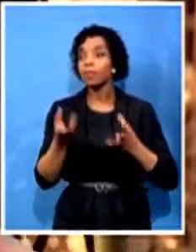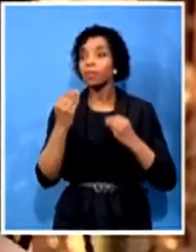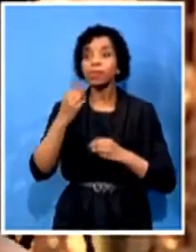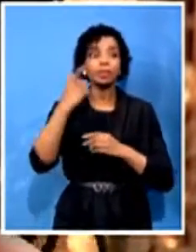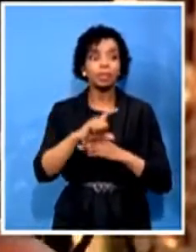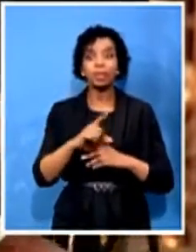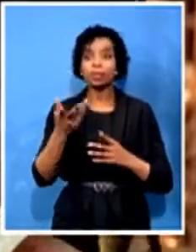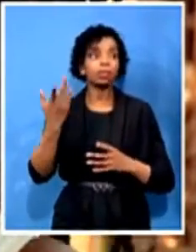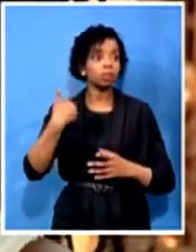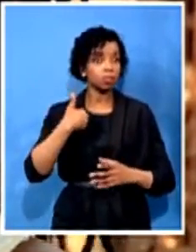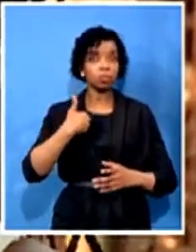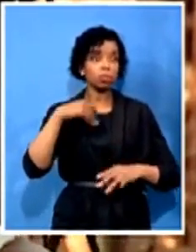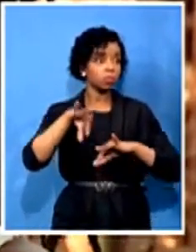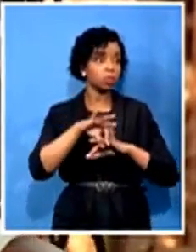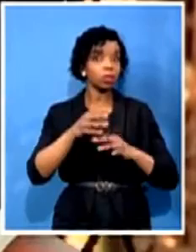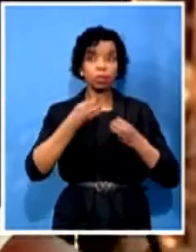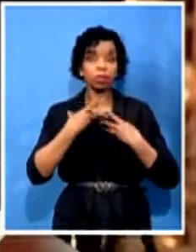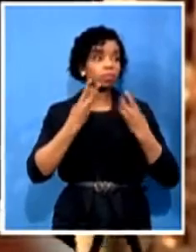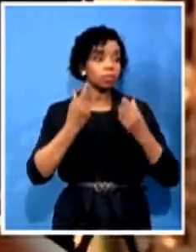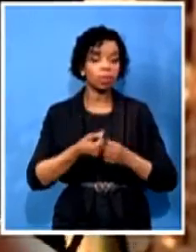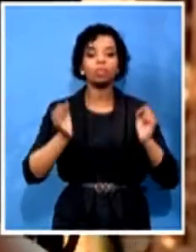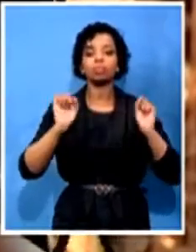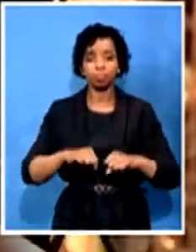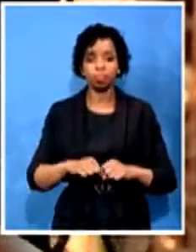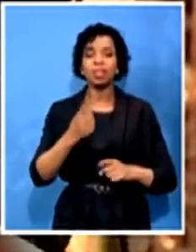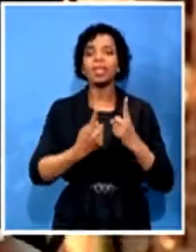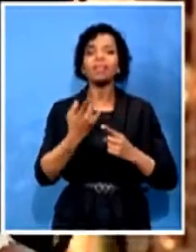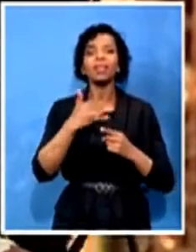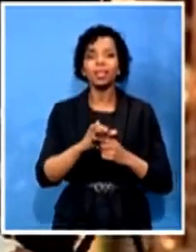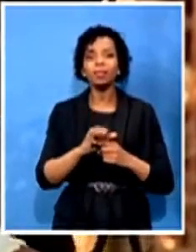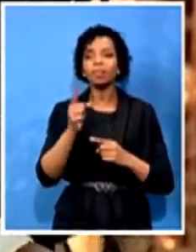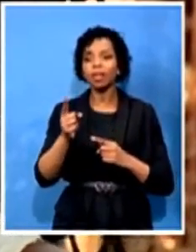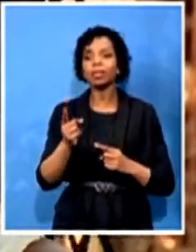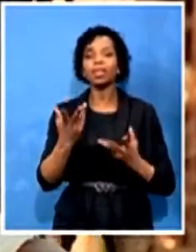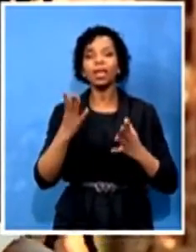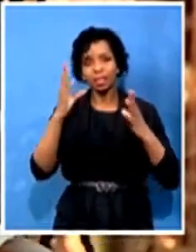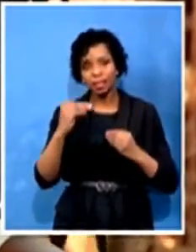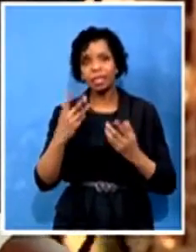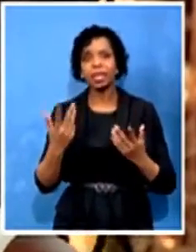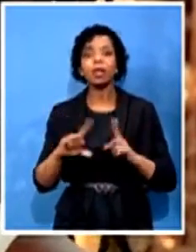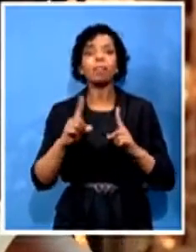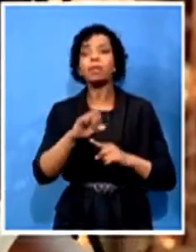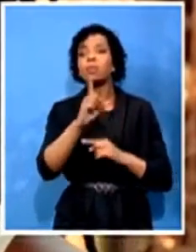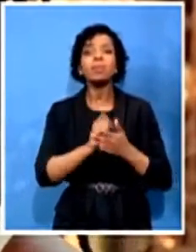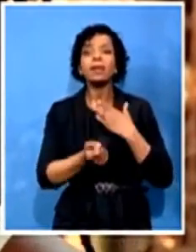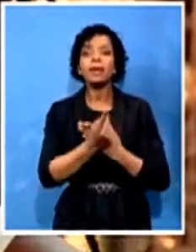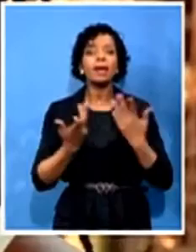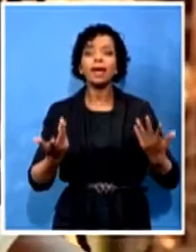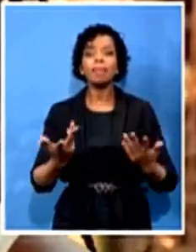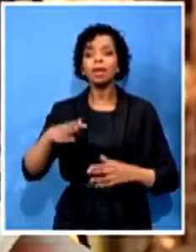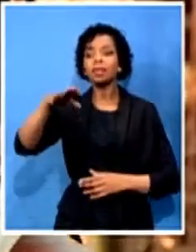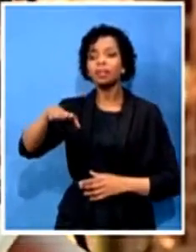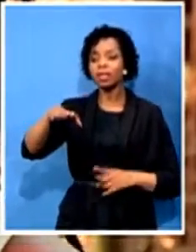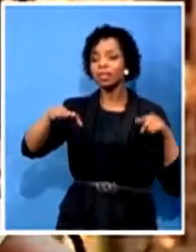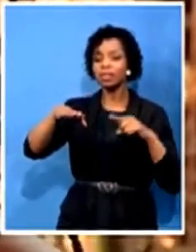they can sleep whilst they would have eaten. But what then happens to their child, they do not know, because already they